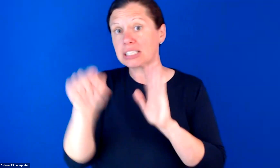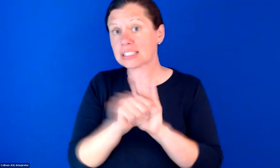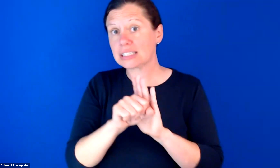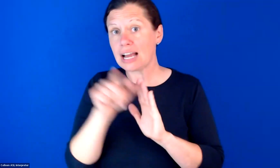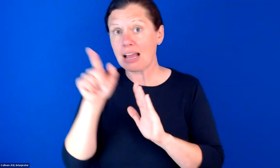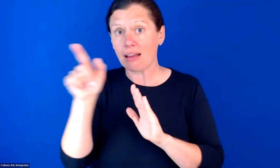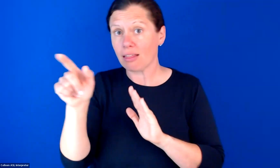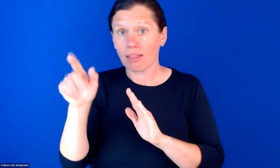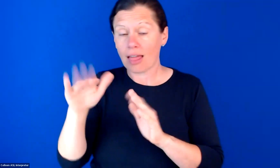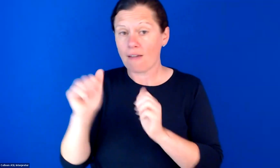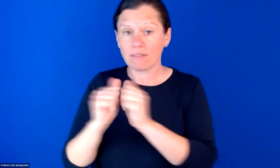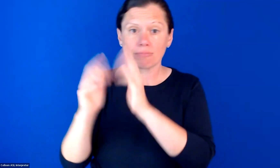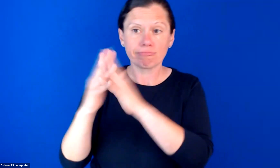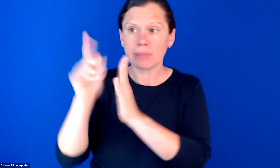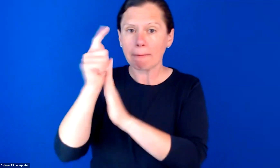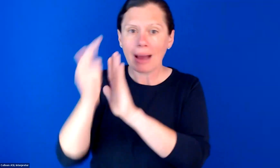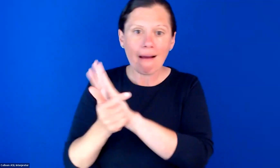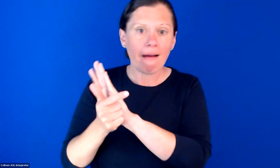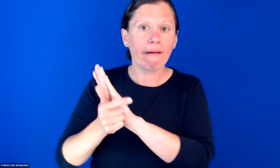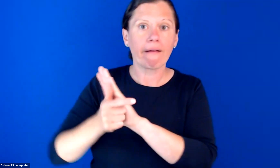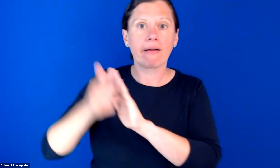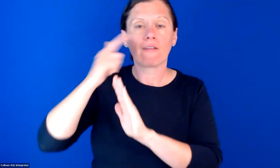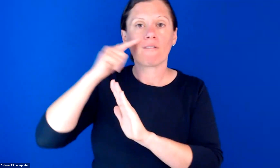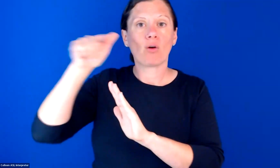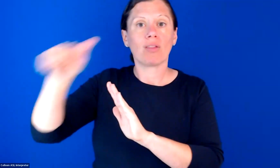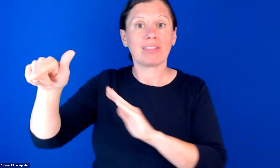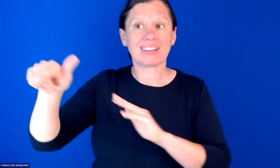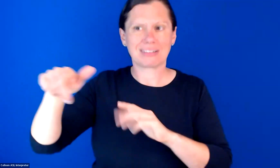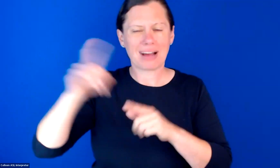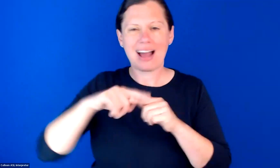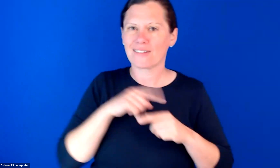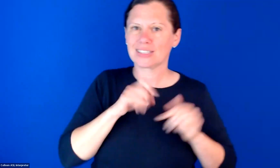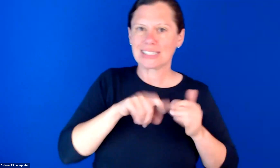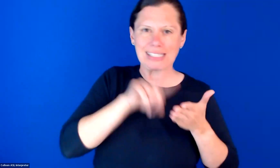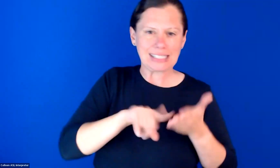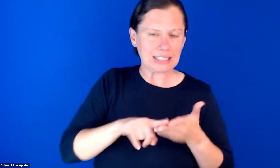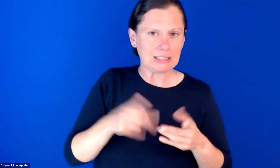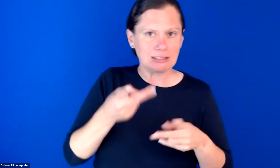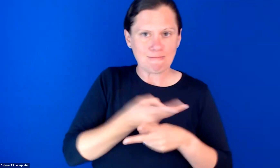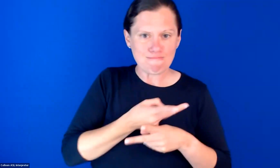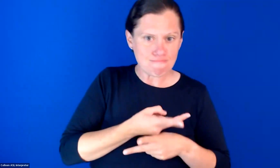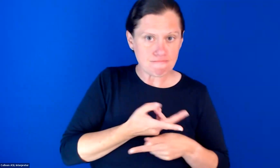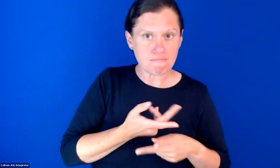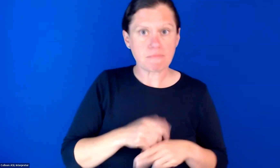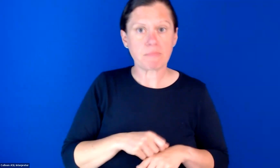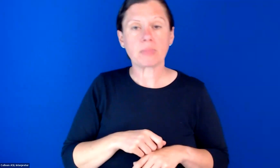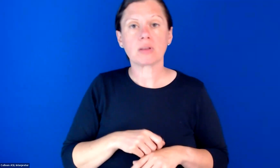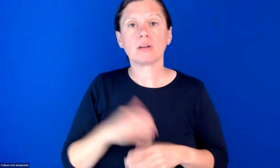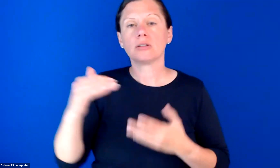to be able to pay benefits to people who leave. Can a family member be paid as a